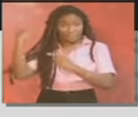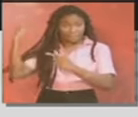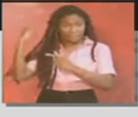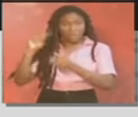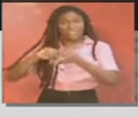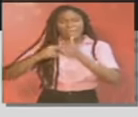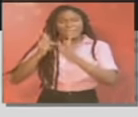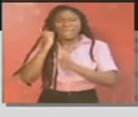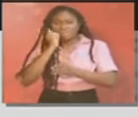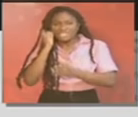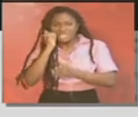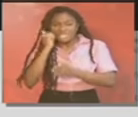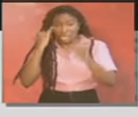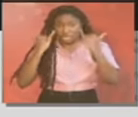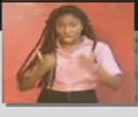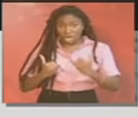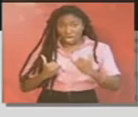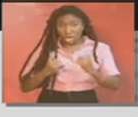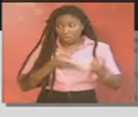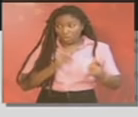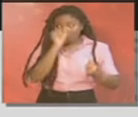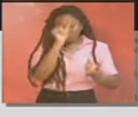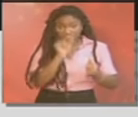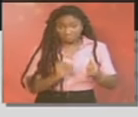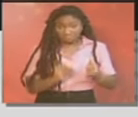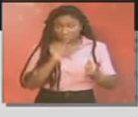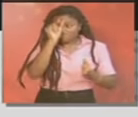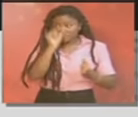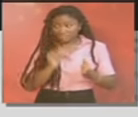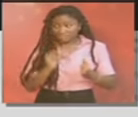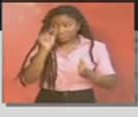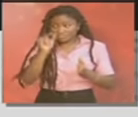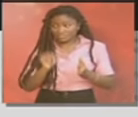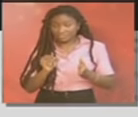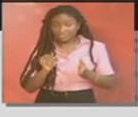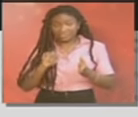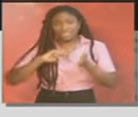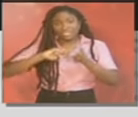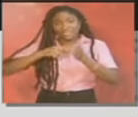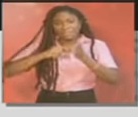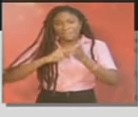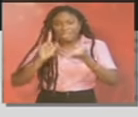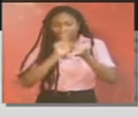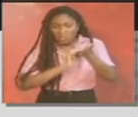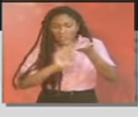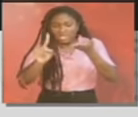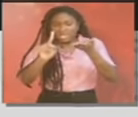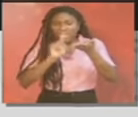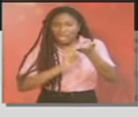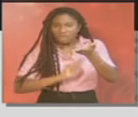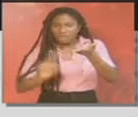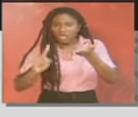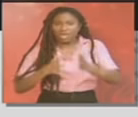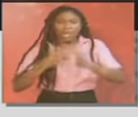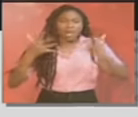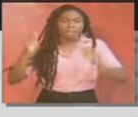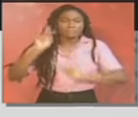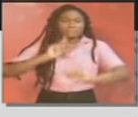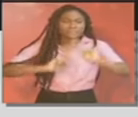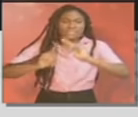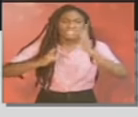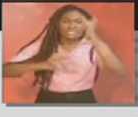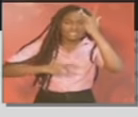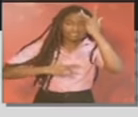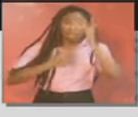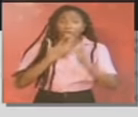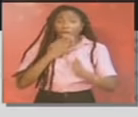daily numbers. This weekly representation gives a better idea of that trend. You can see the orange